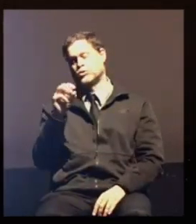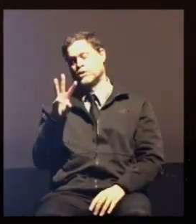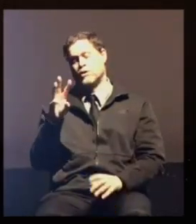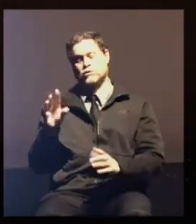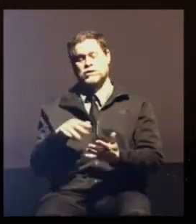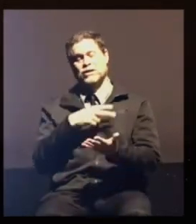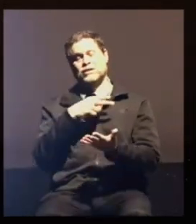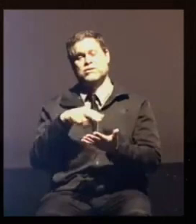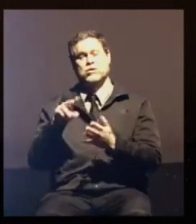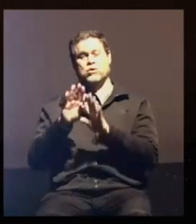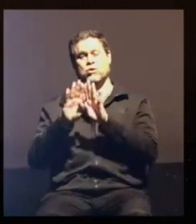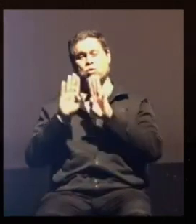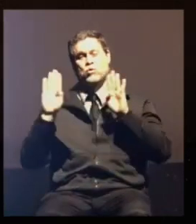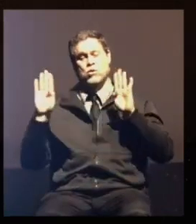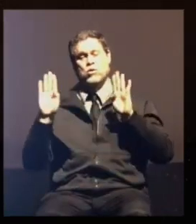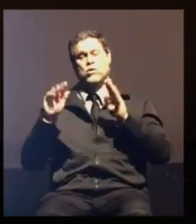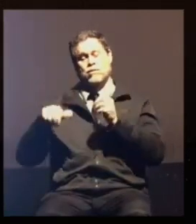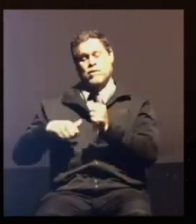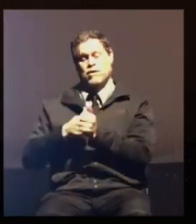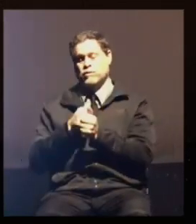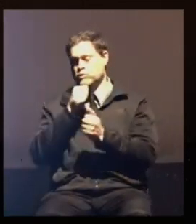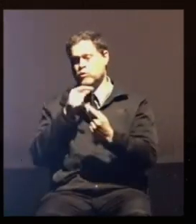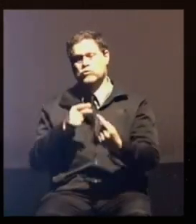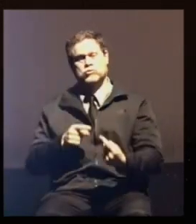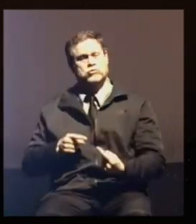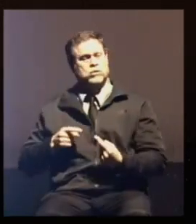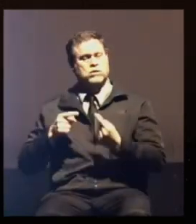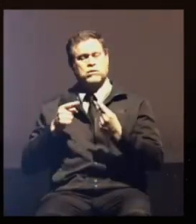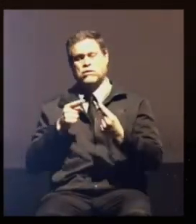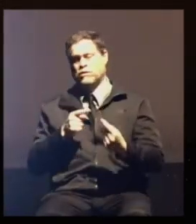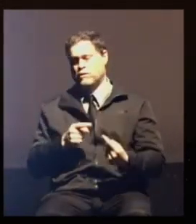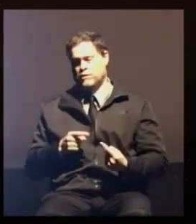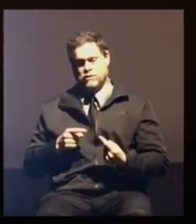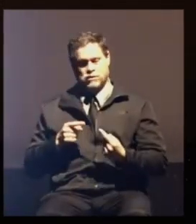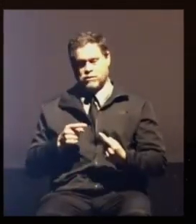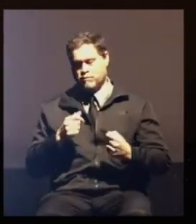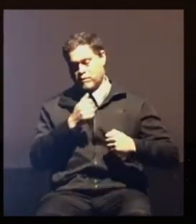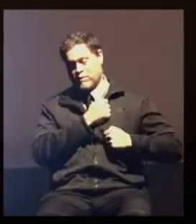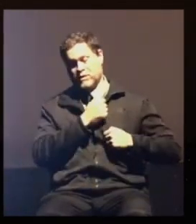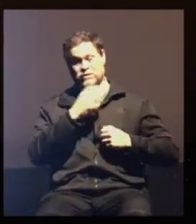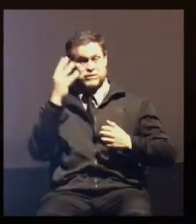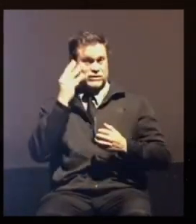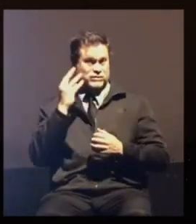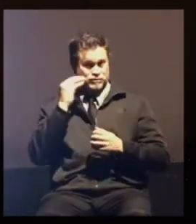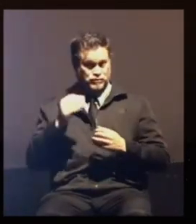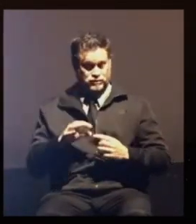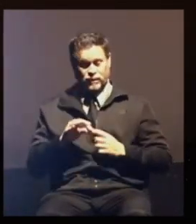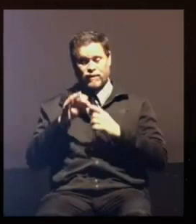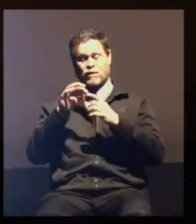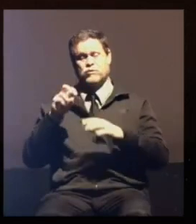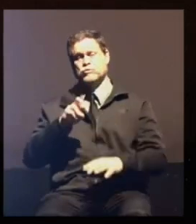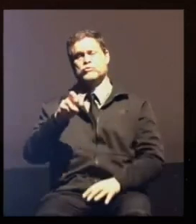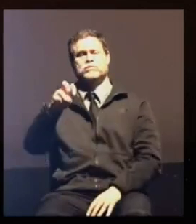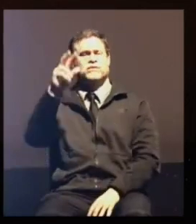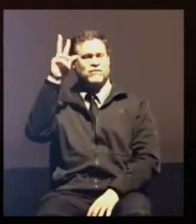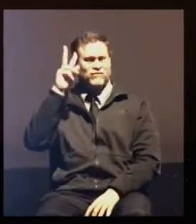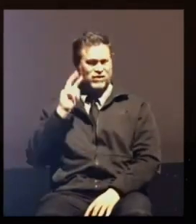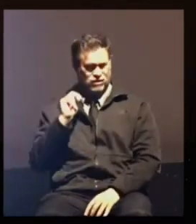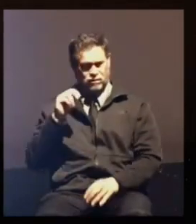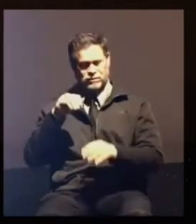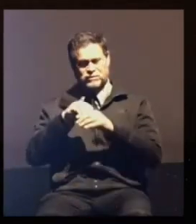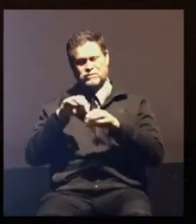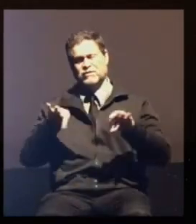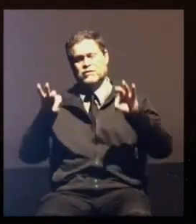me. Don't struggle. My military experience, particularly my trips into Vietnam, were pivotal in my